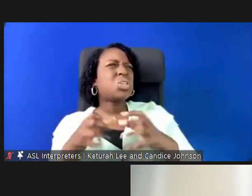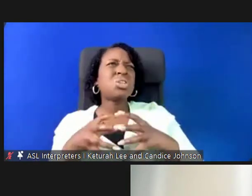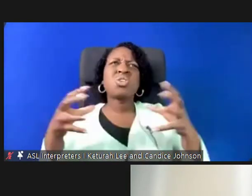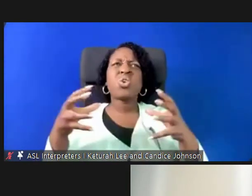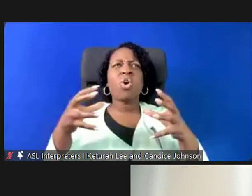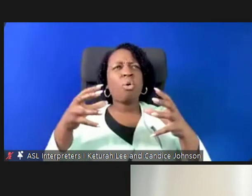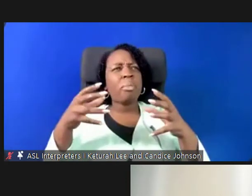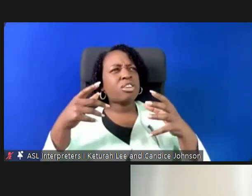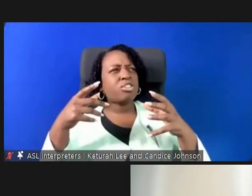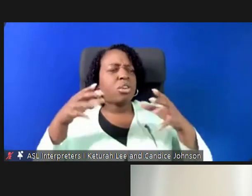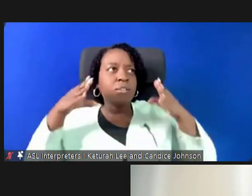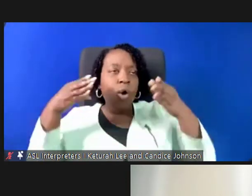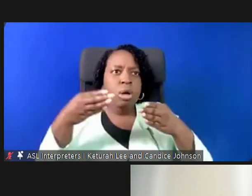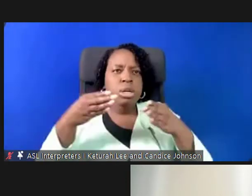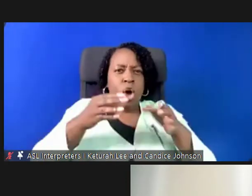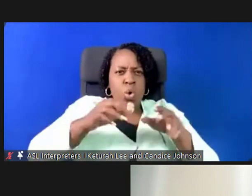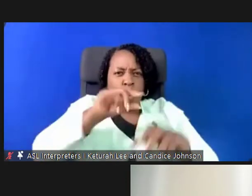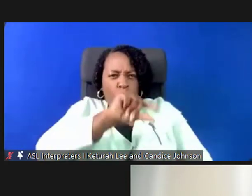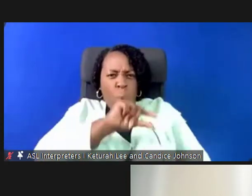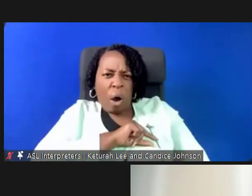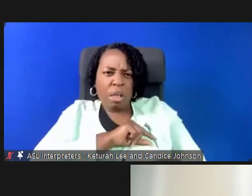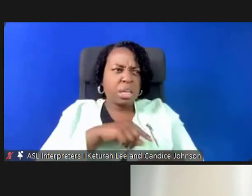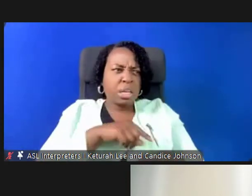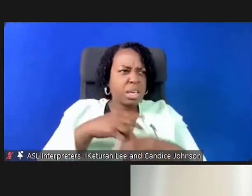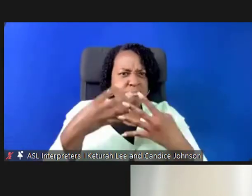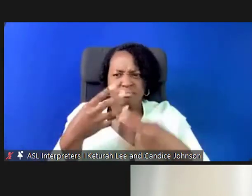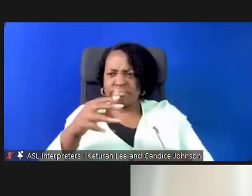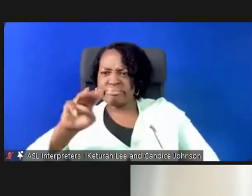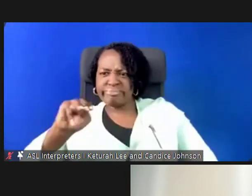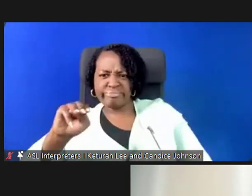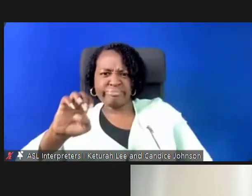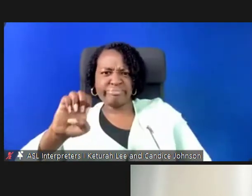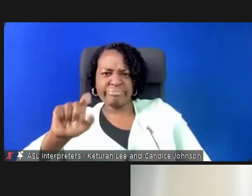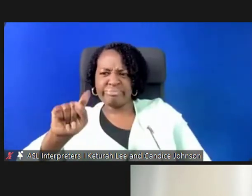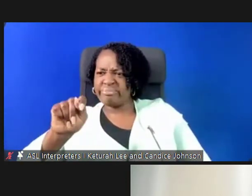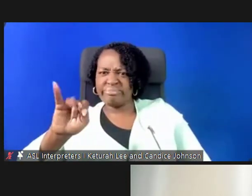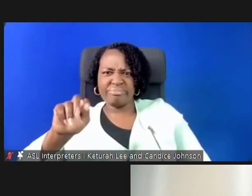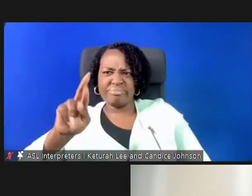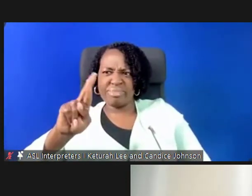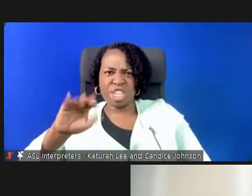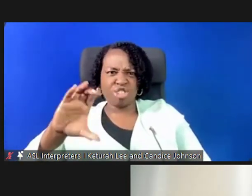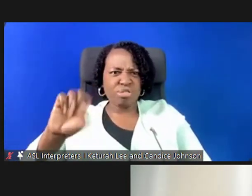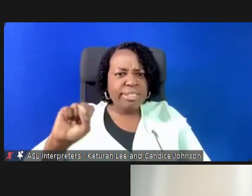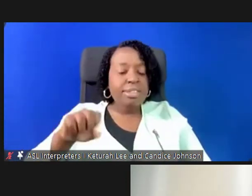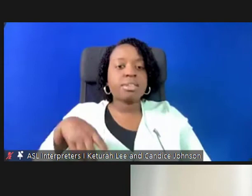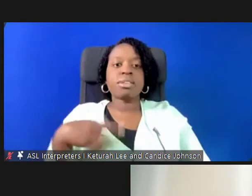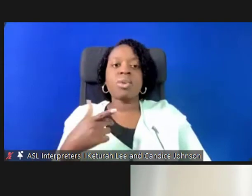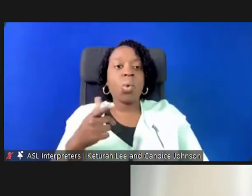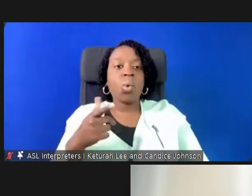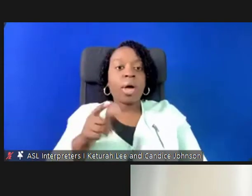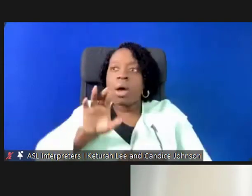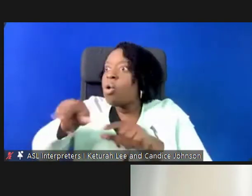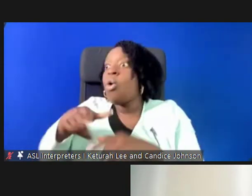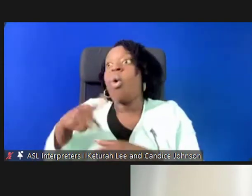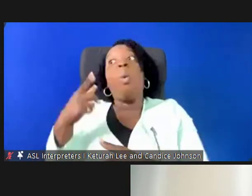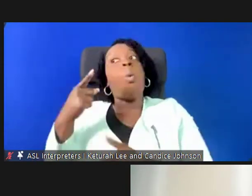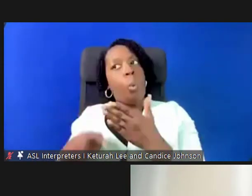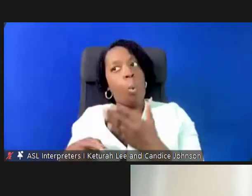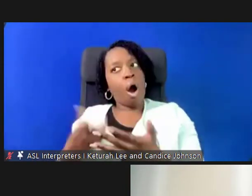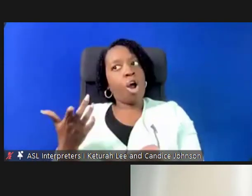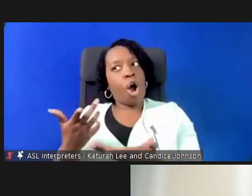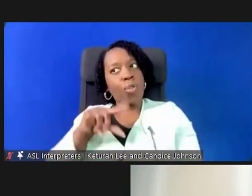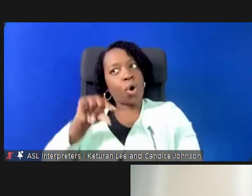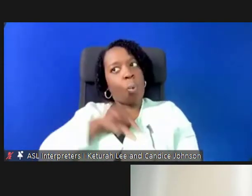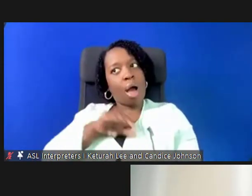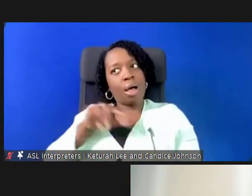quality metrics and measurement. And I think sometimes when I've led programs and I tell my clinicians, what are the quality metrics? They want to, they're so angry. They're like, oh God, one more